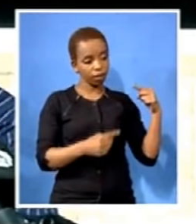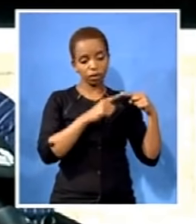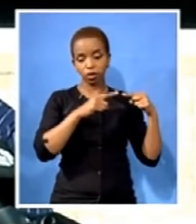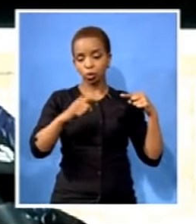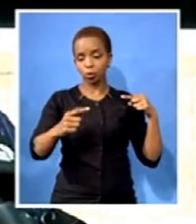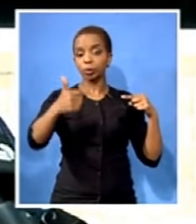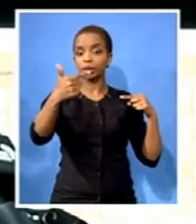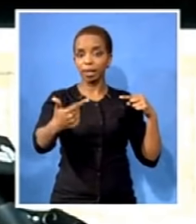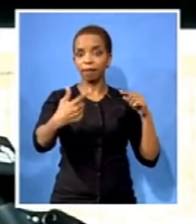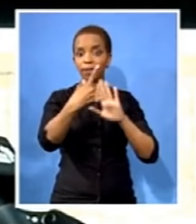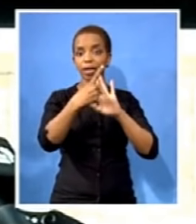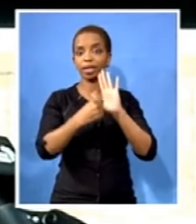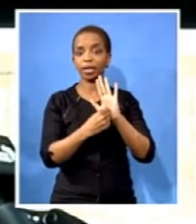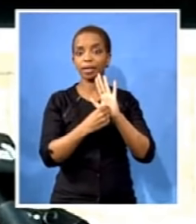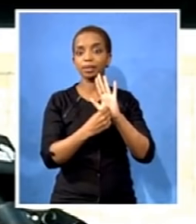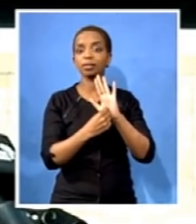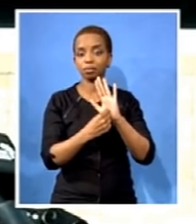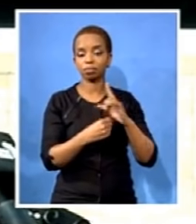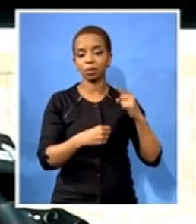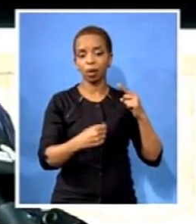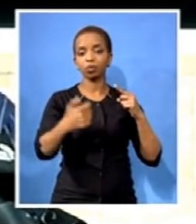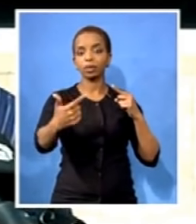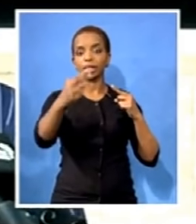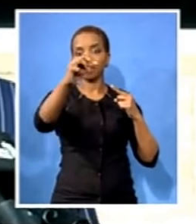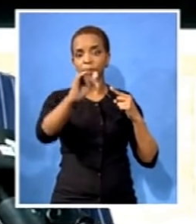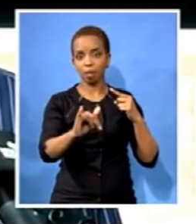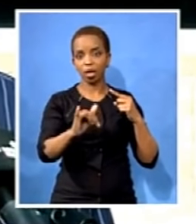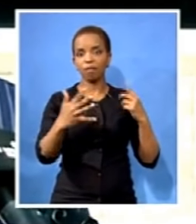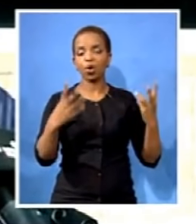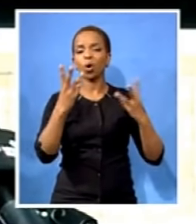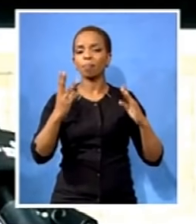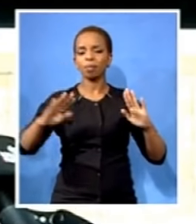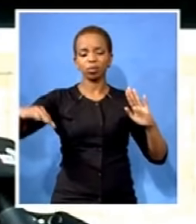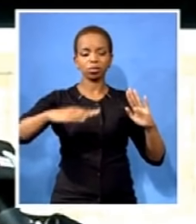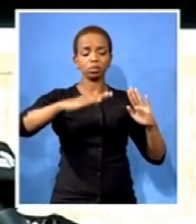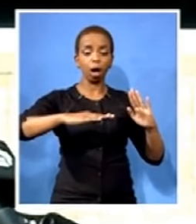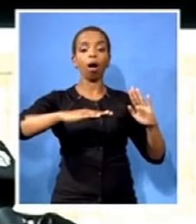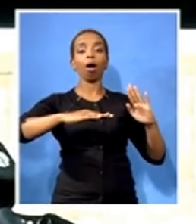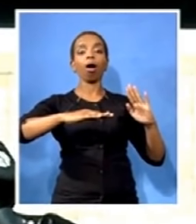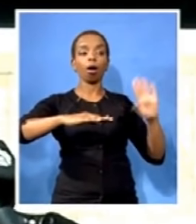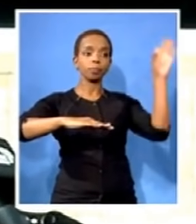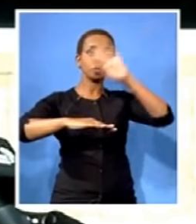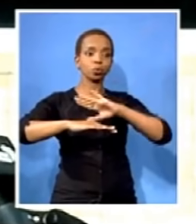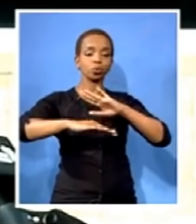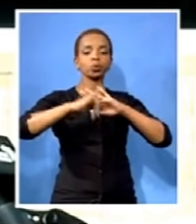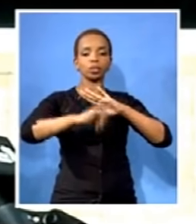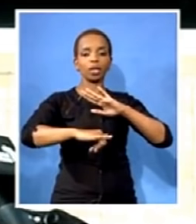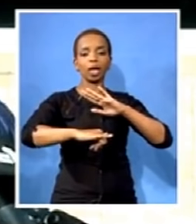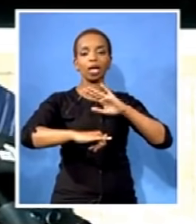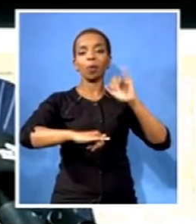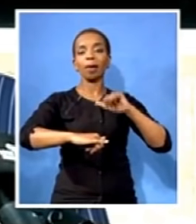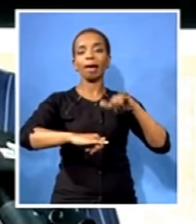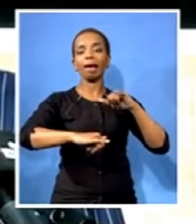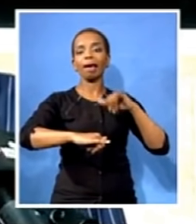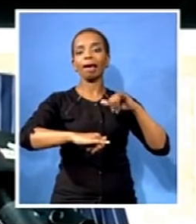the exceptional circumstances of long distance, so that they are not affected by the roadblocks, they are not stopped on